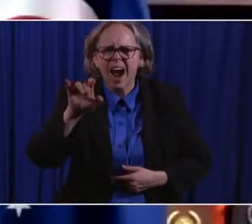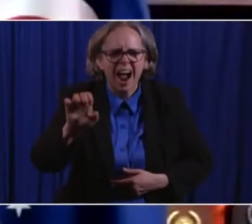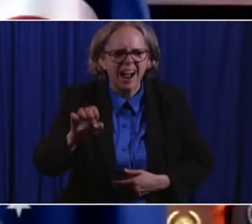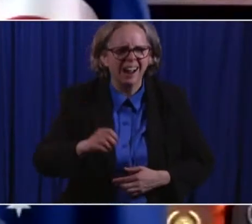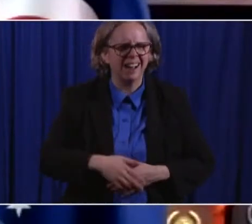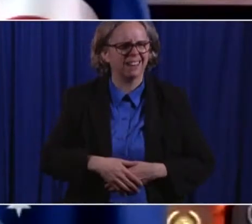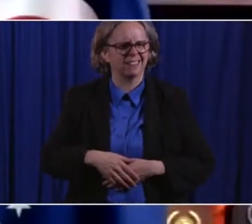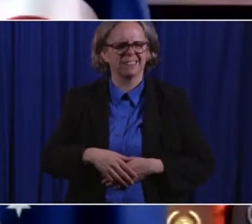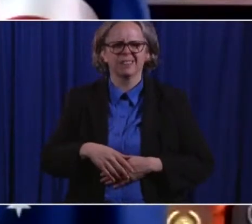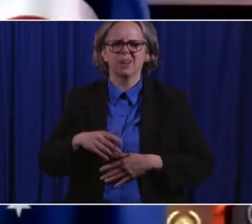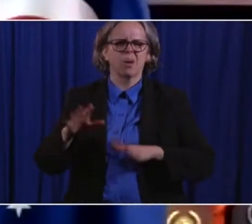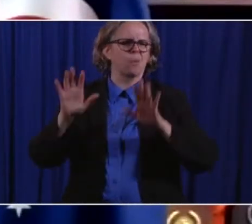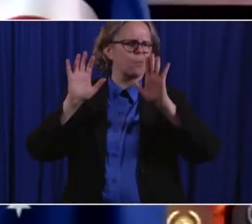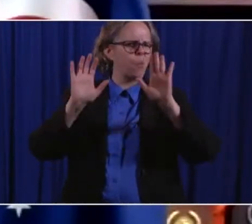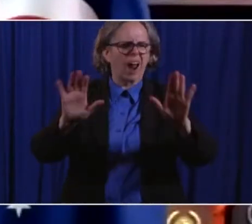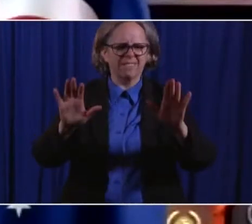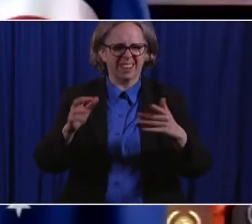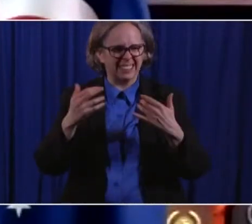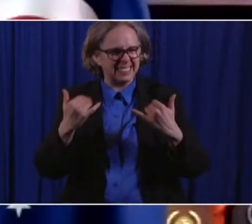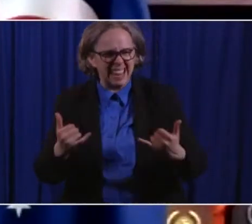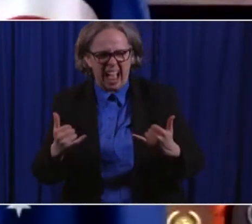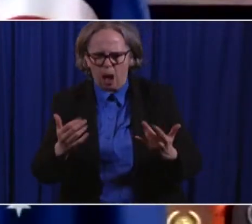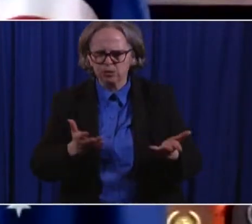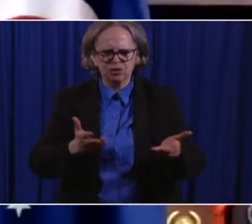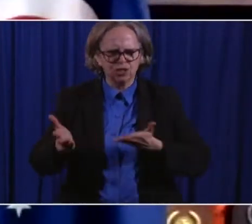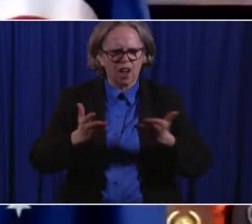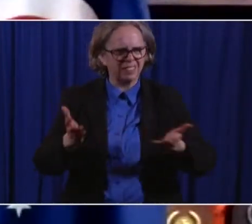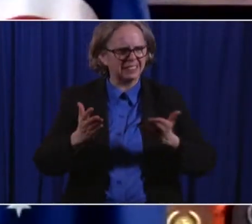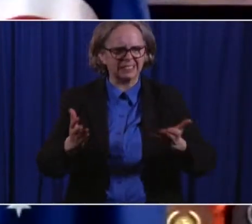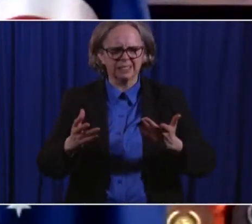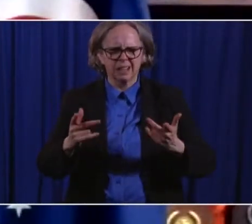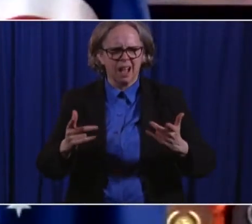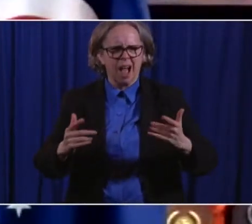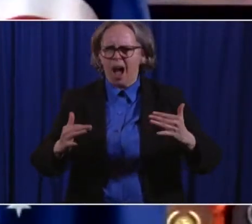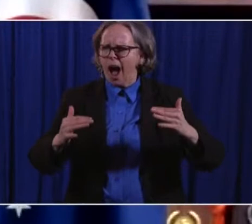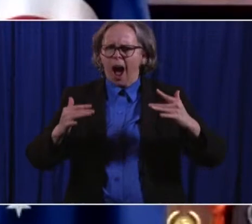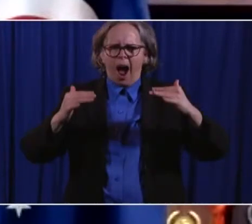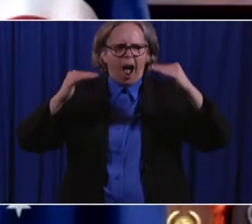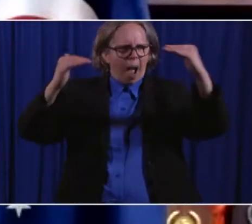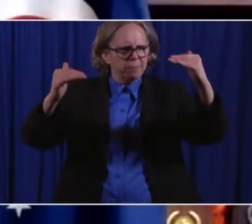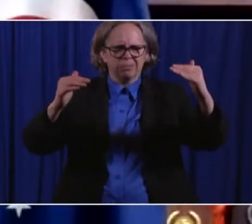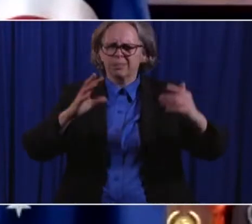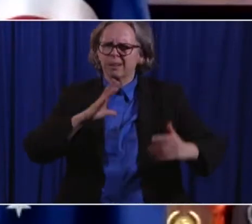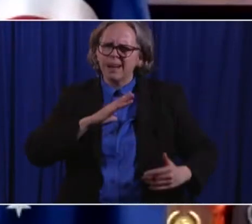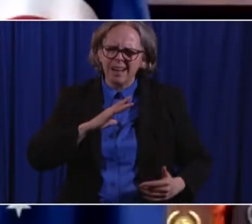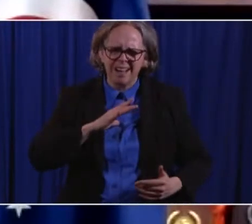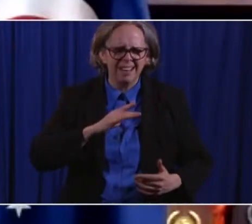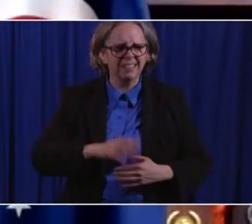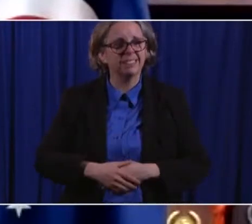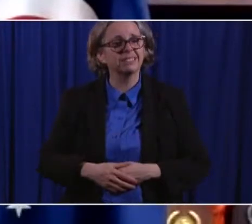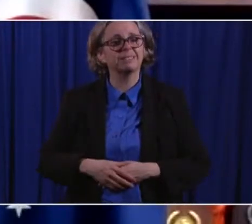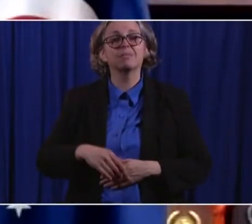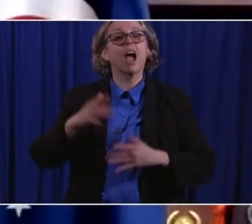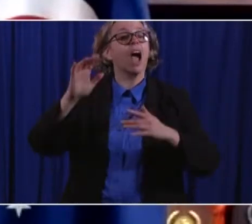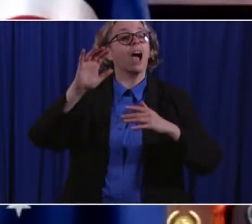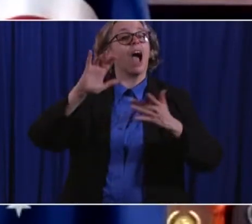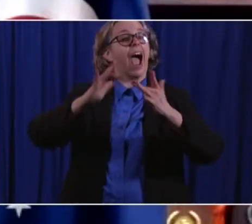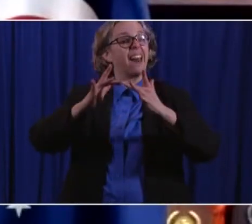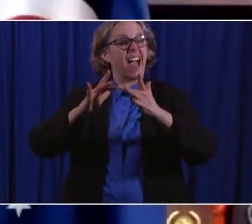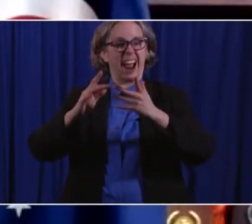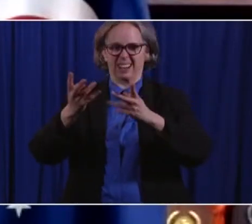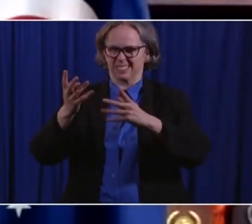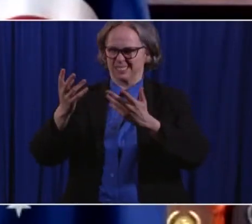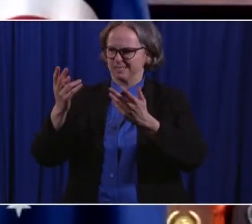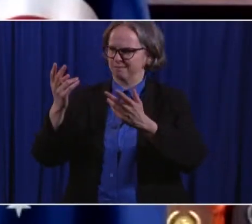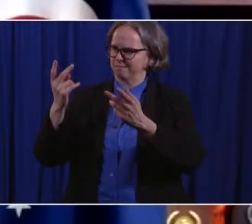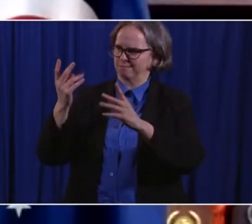we're enhancing some of these services again today with the online queuing system. So Governor, you and I were